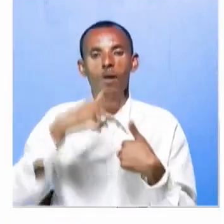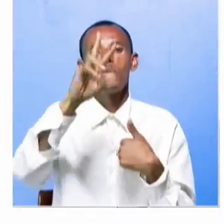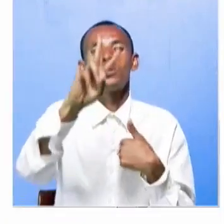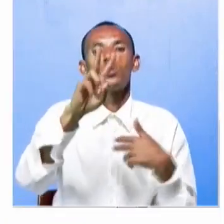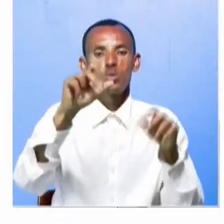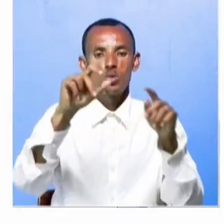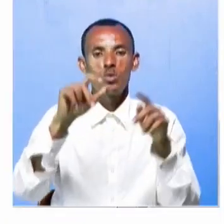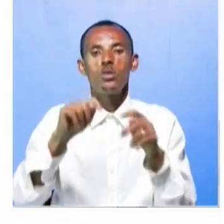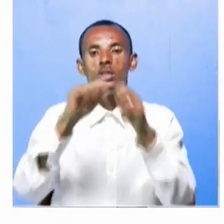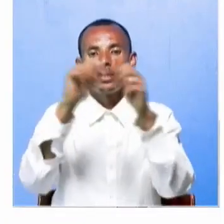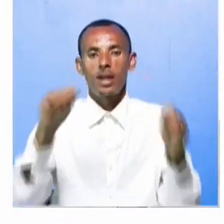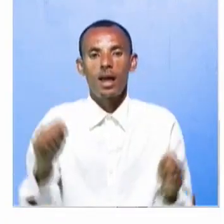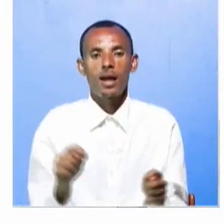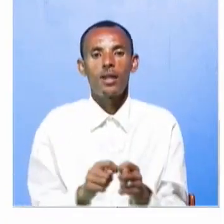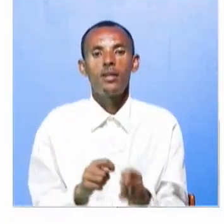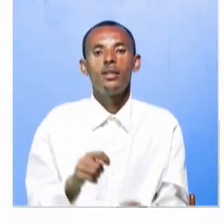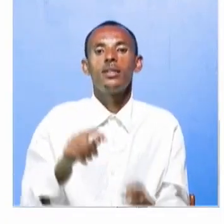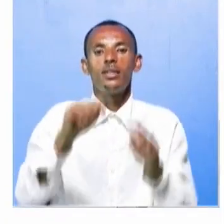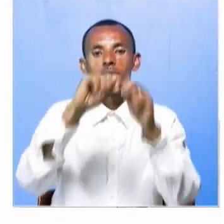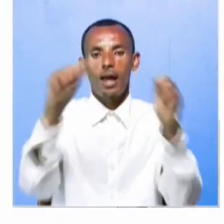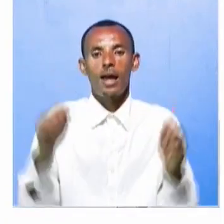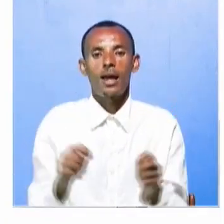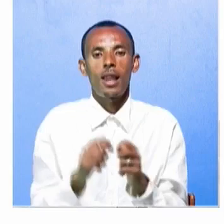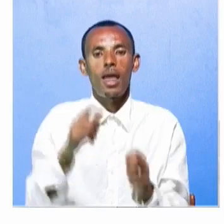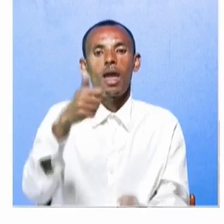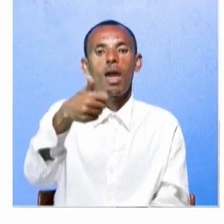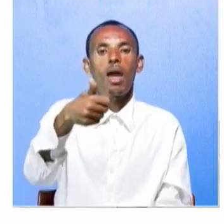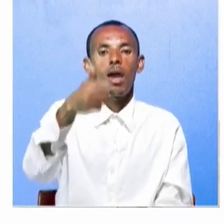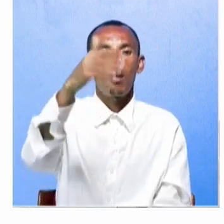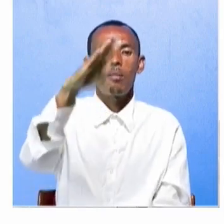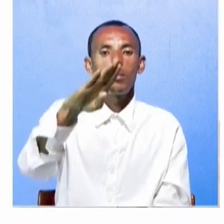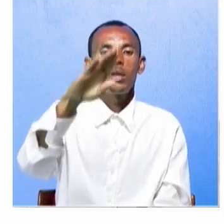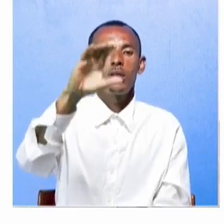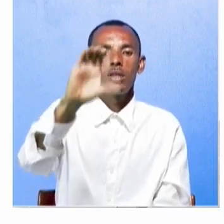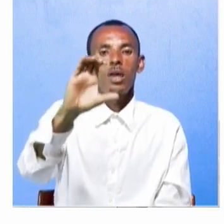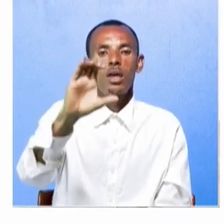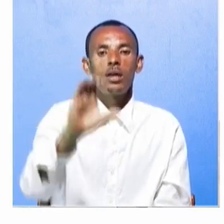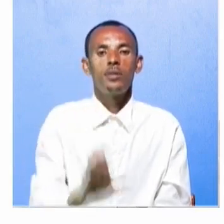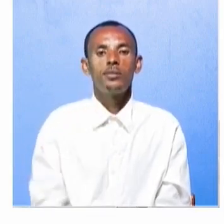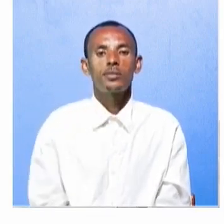triangles, say triangle ABC,